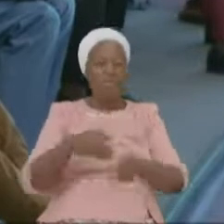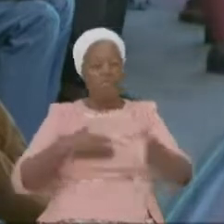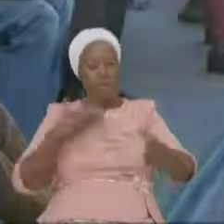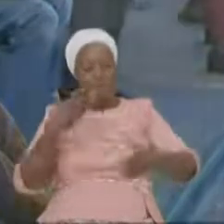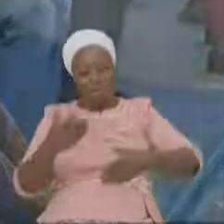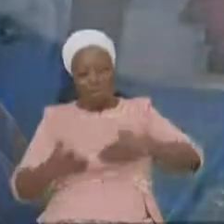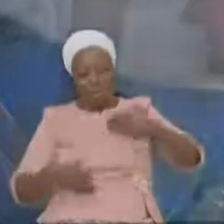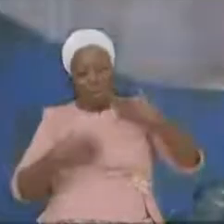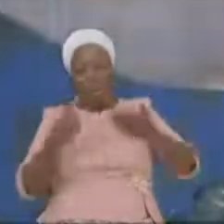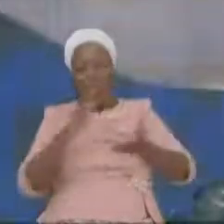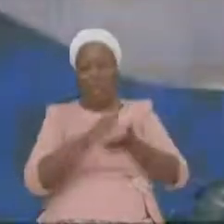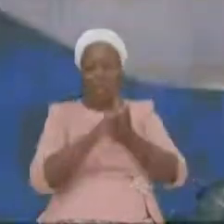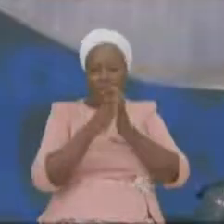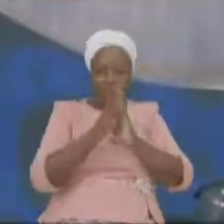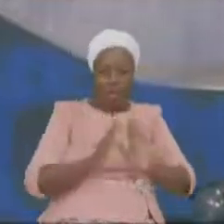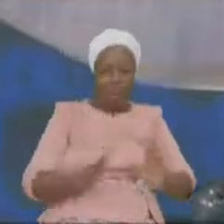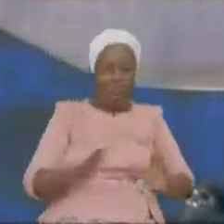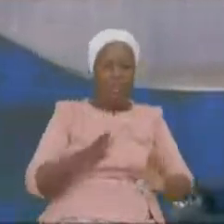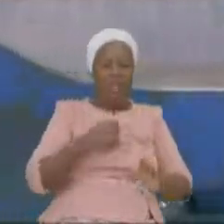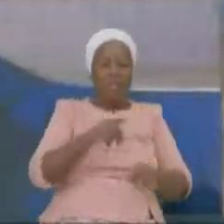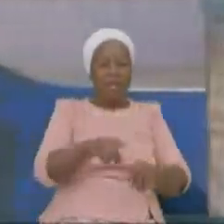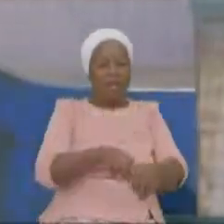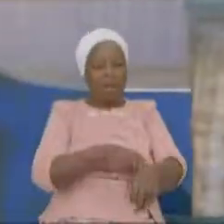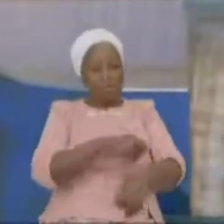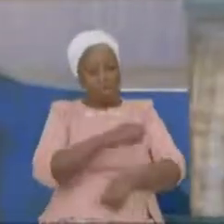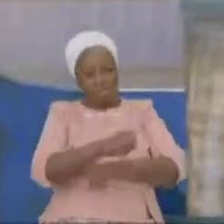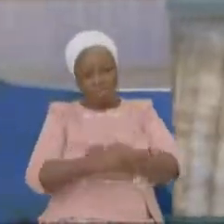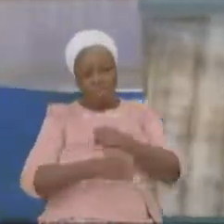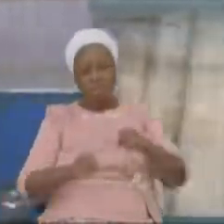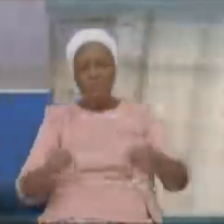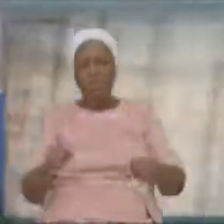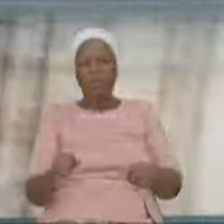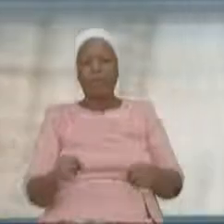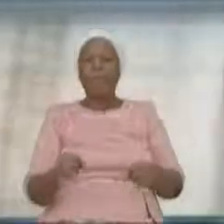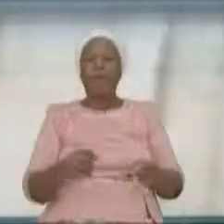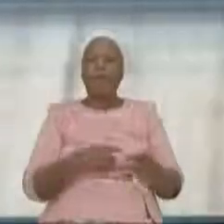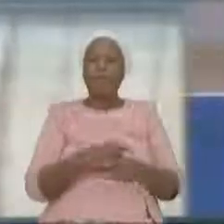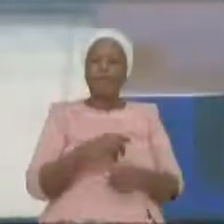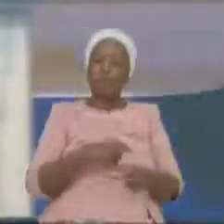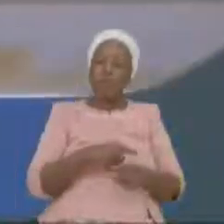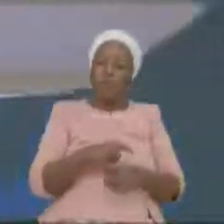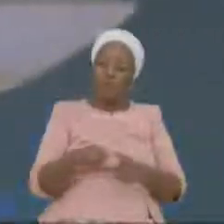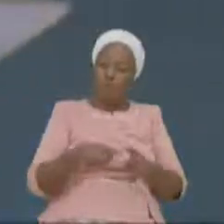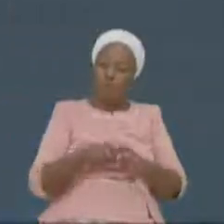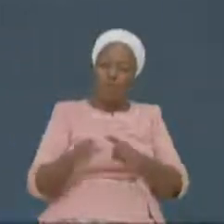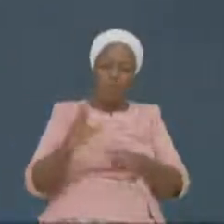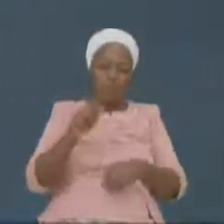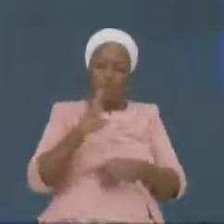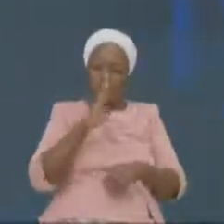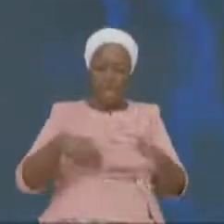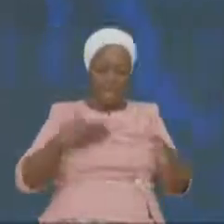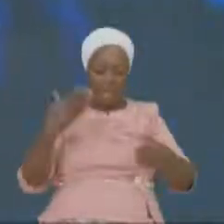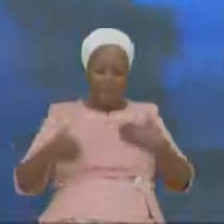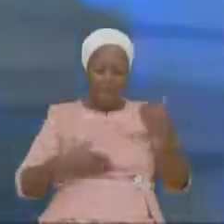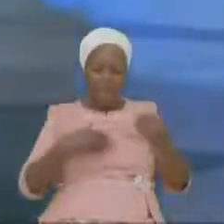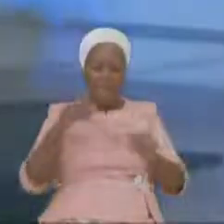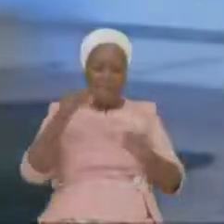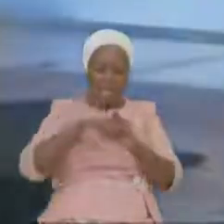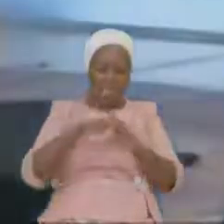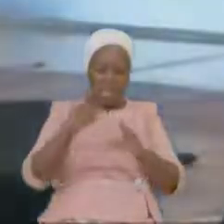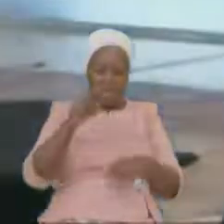the peace, the long suffering. When were you happy within yourselves?